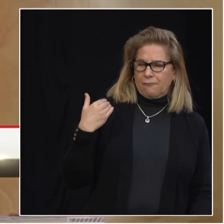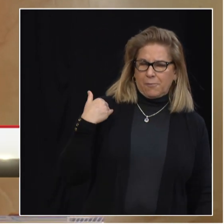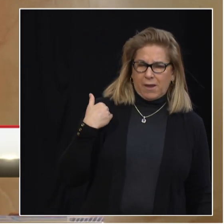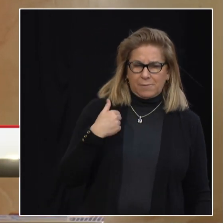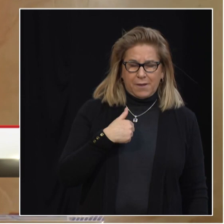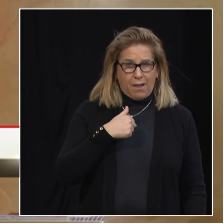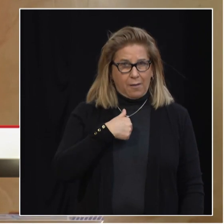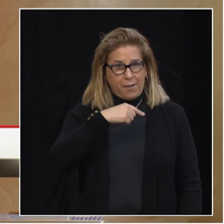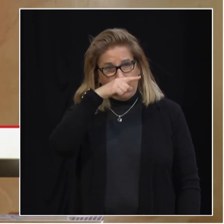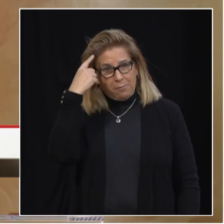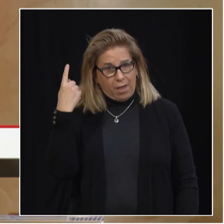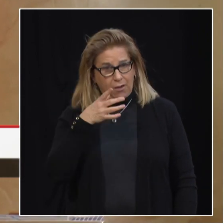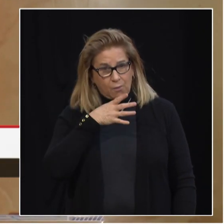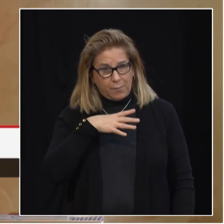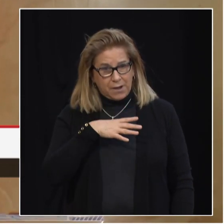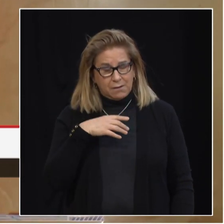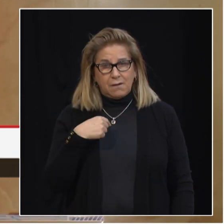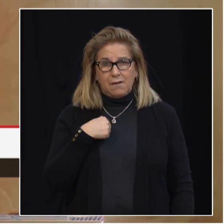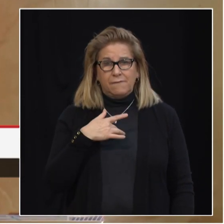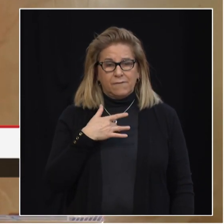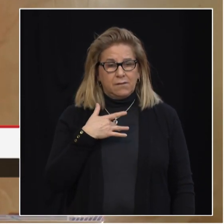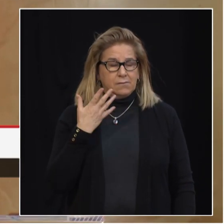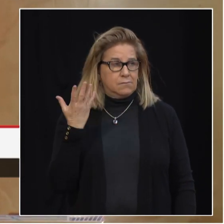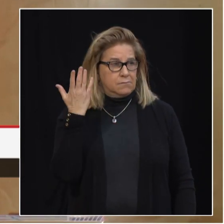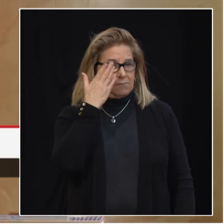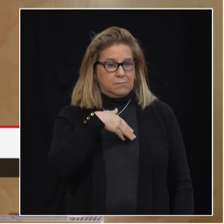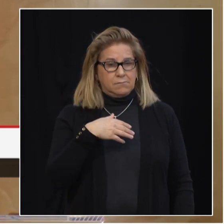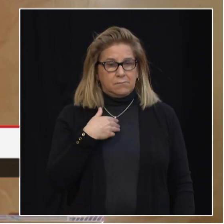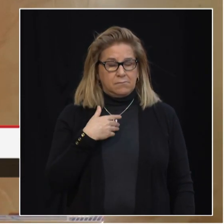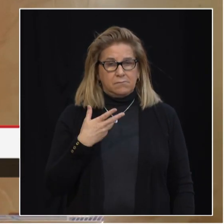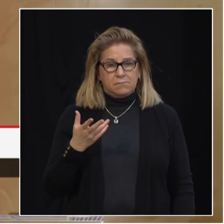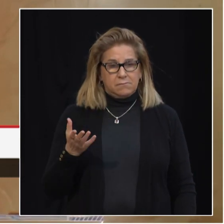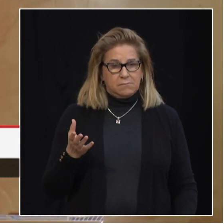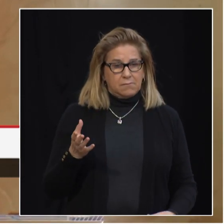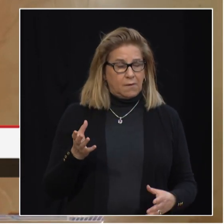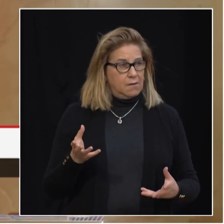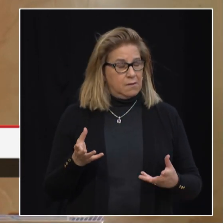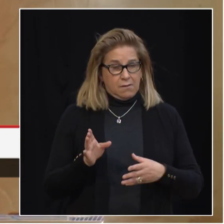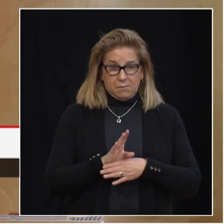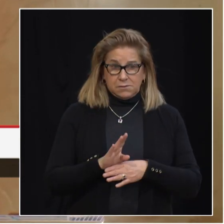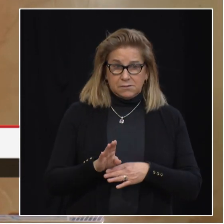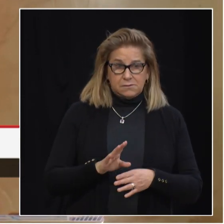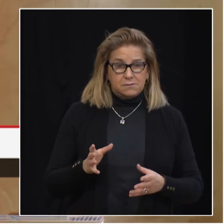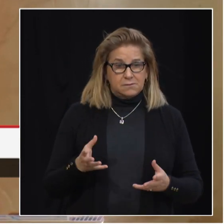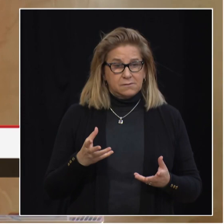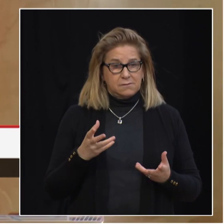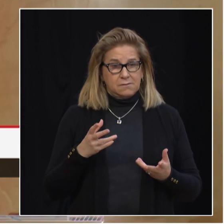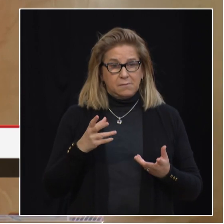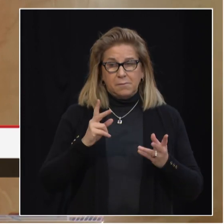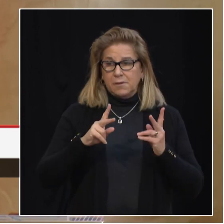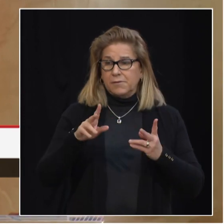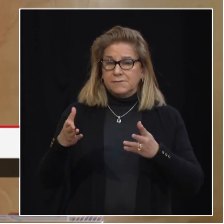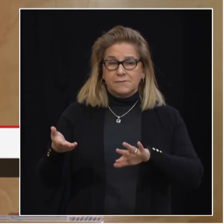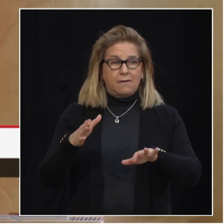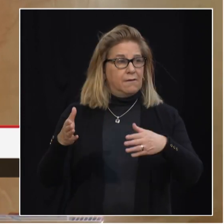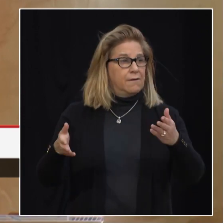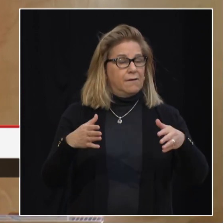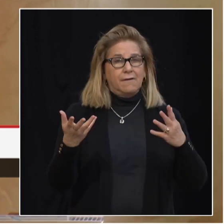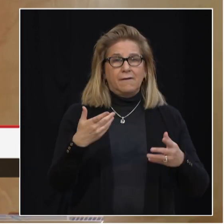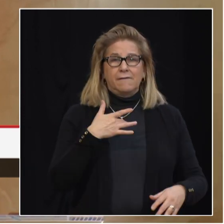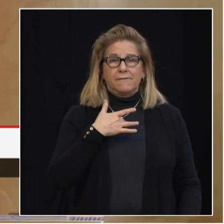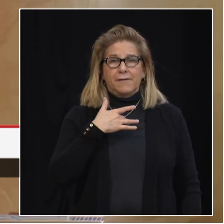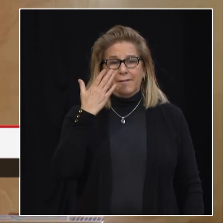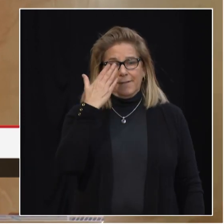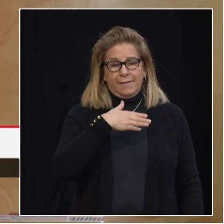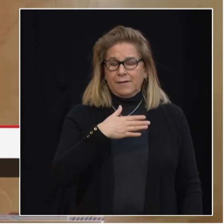various capacities, like in business, and they forget about us even in our death. But when millions of people around the